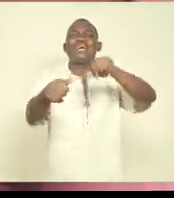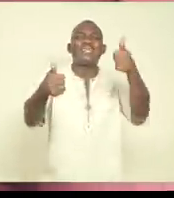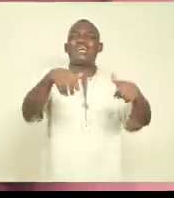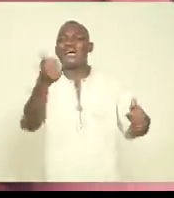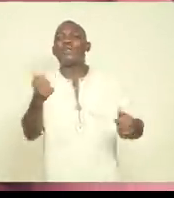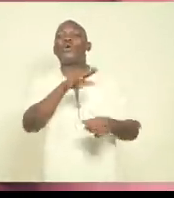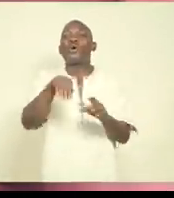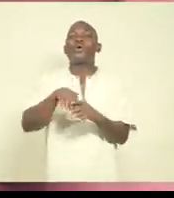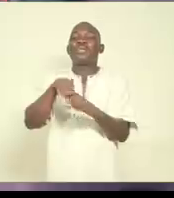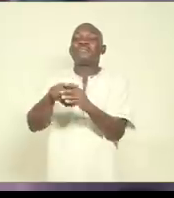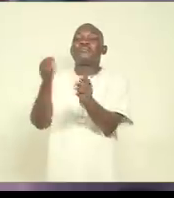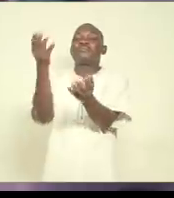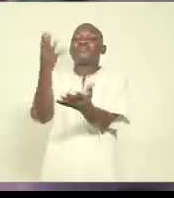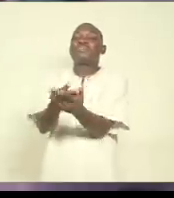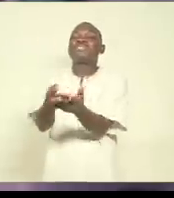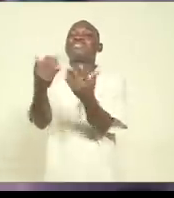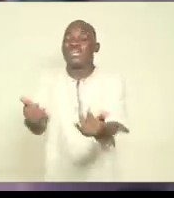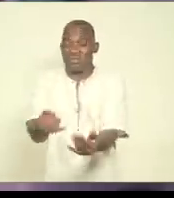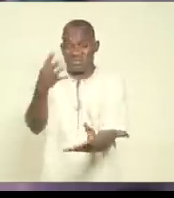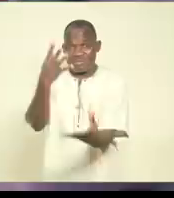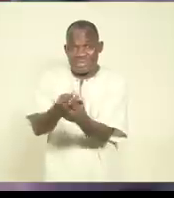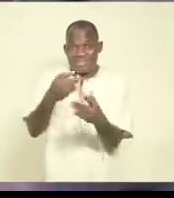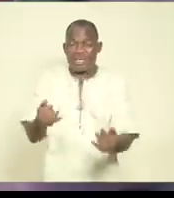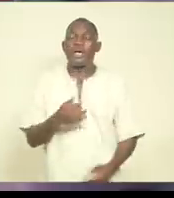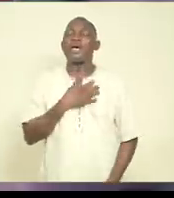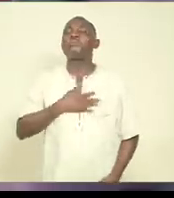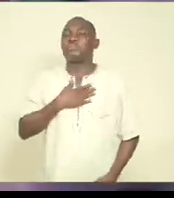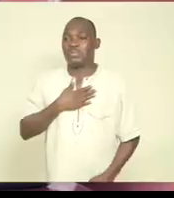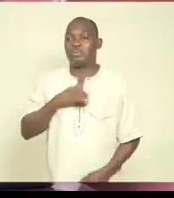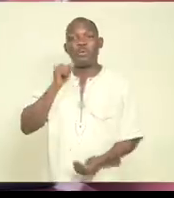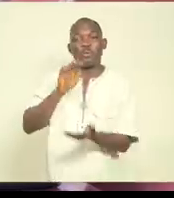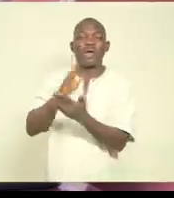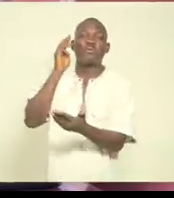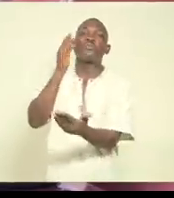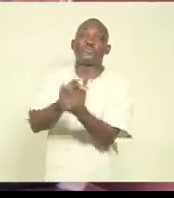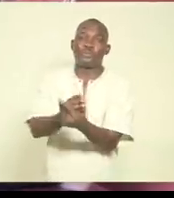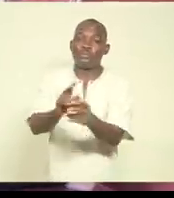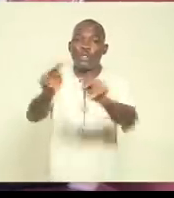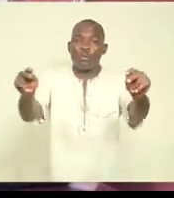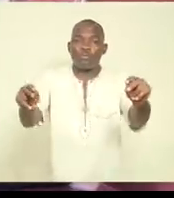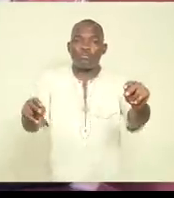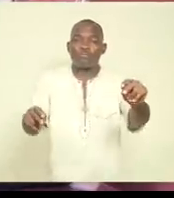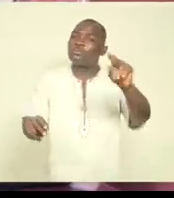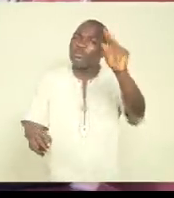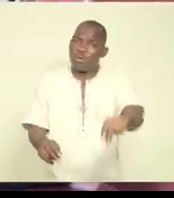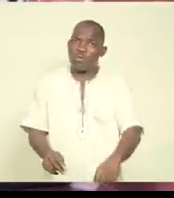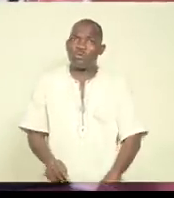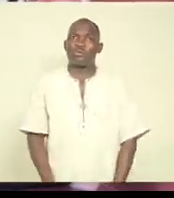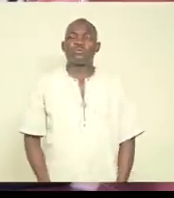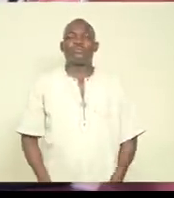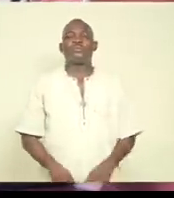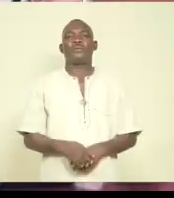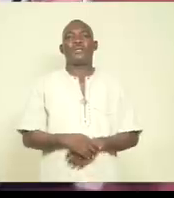All of them in jail. Madam, it's enough. She will stop. She... No, it's not. This